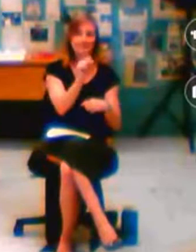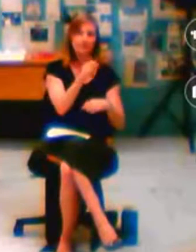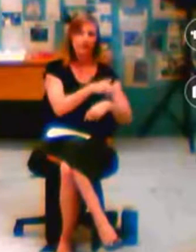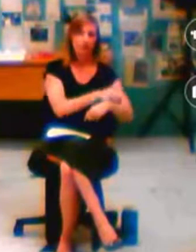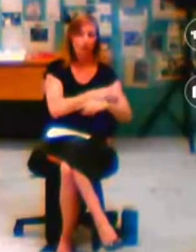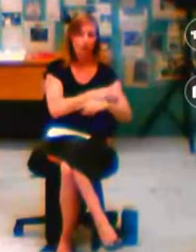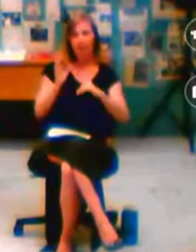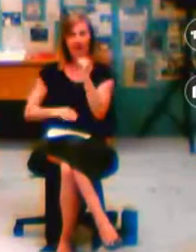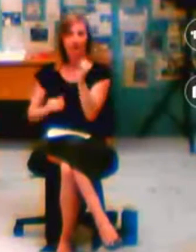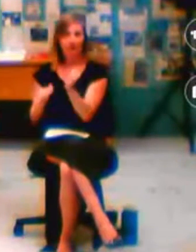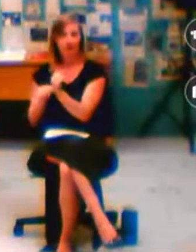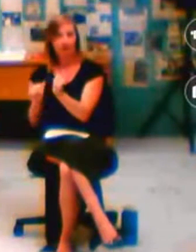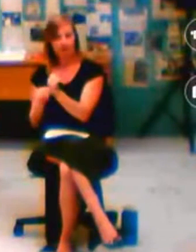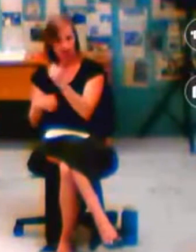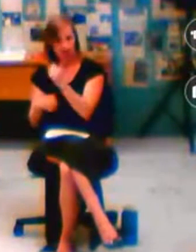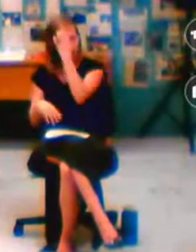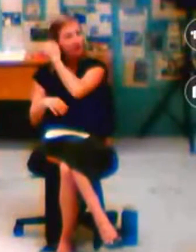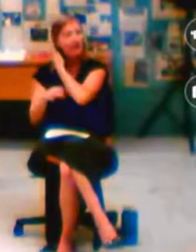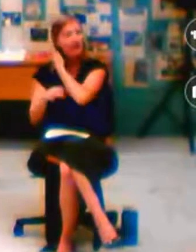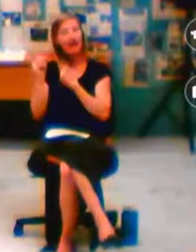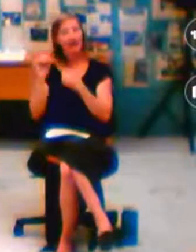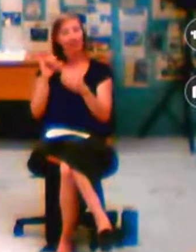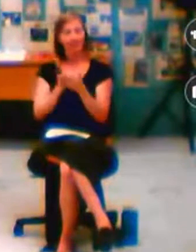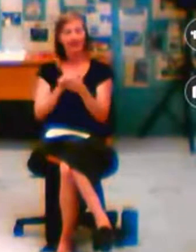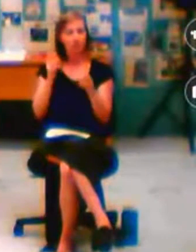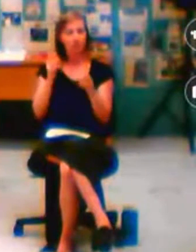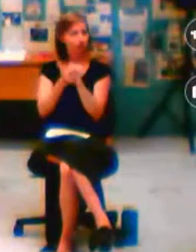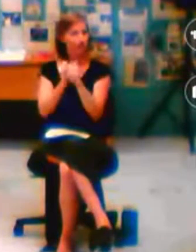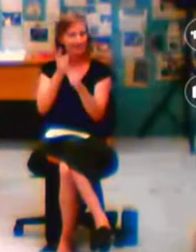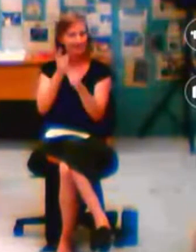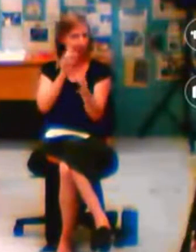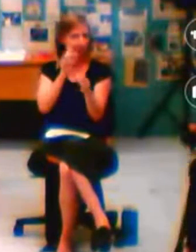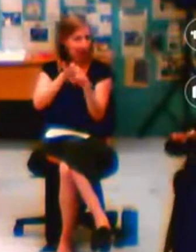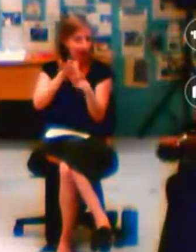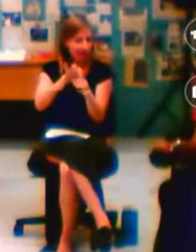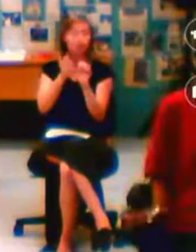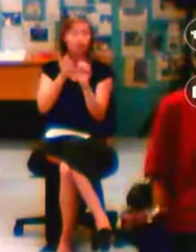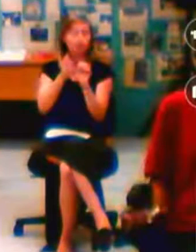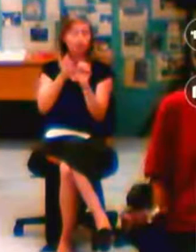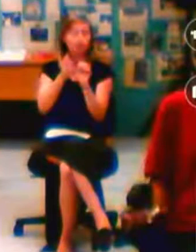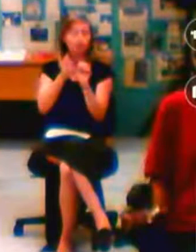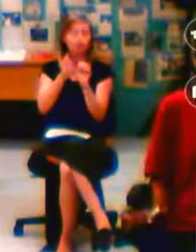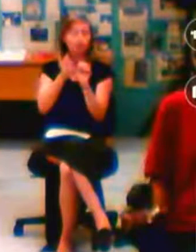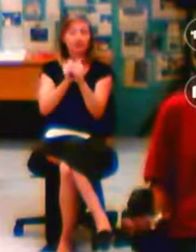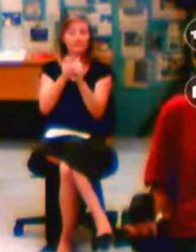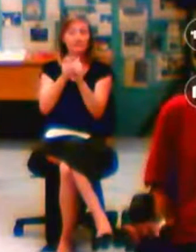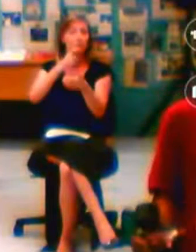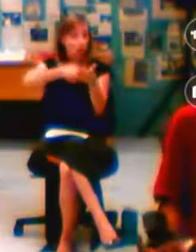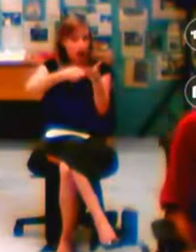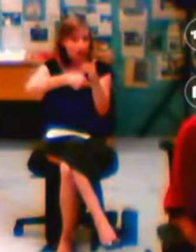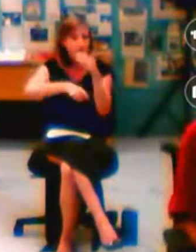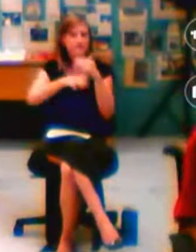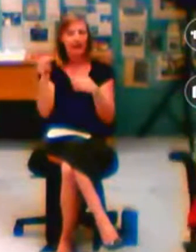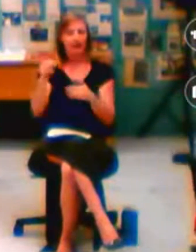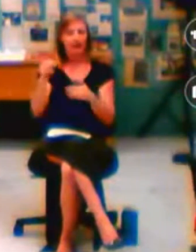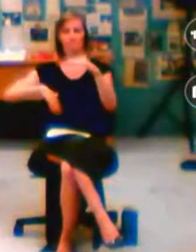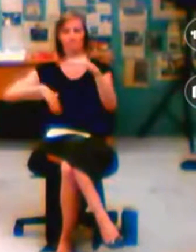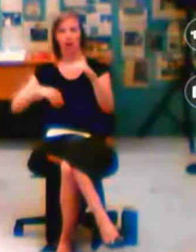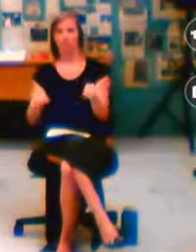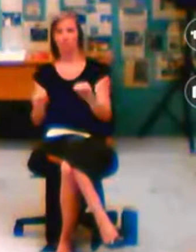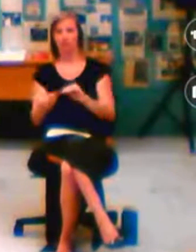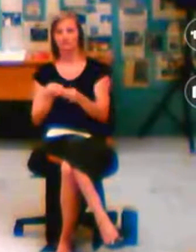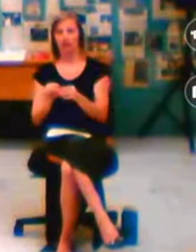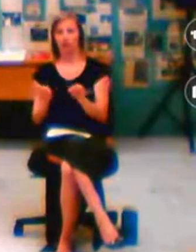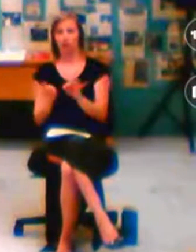this is why our hospitals are building more and more hospitals, is to try and have more market power than the insurer. And it's a